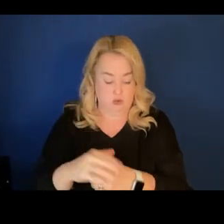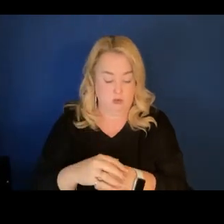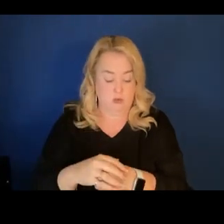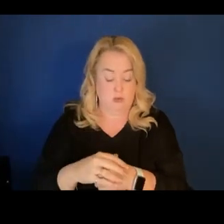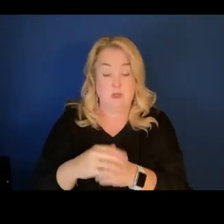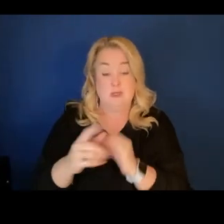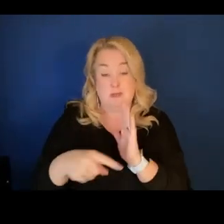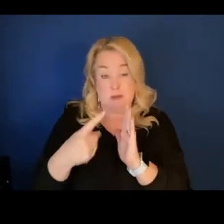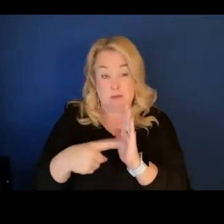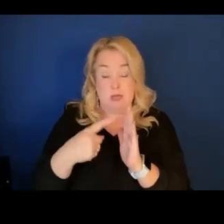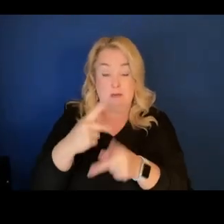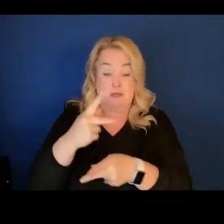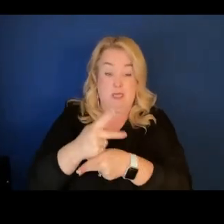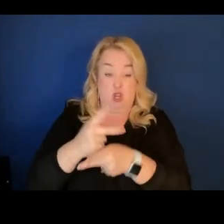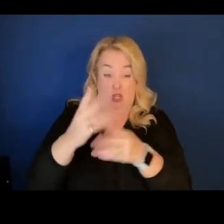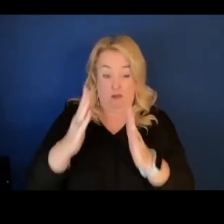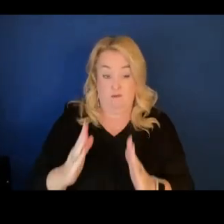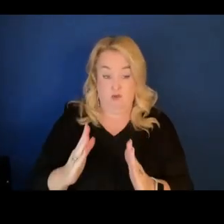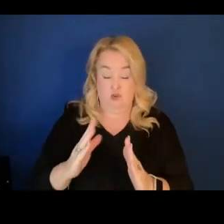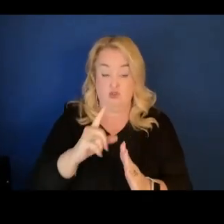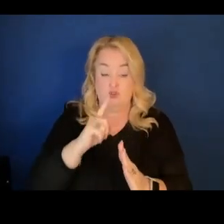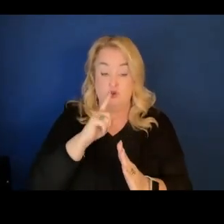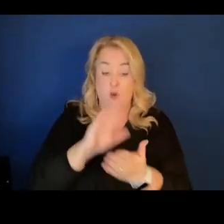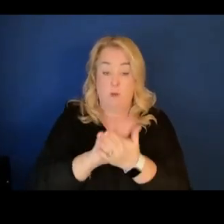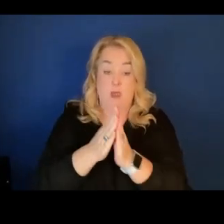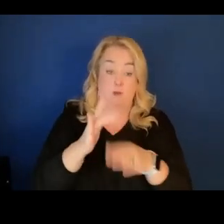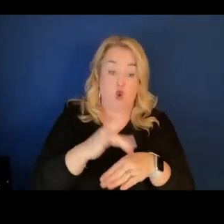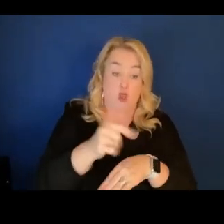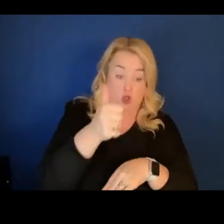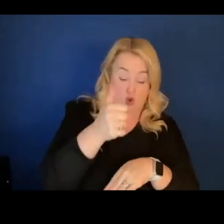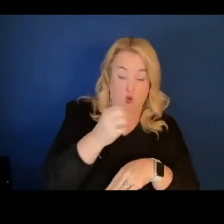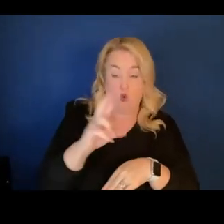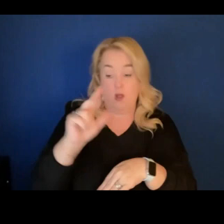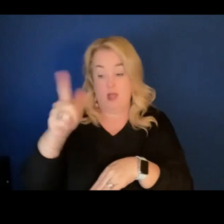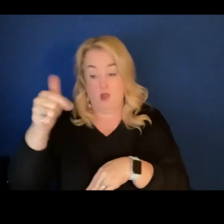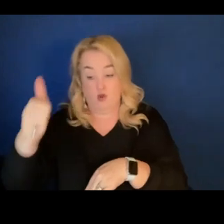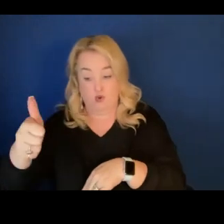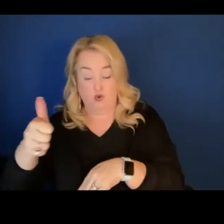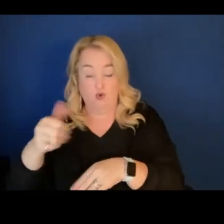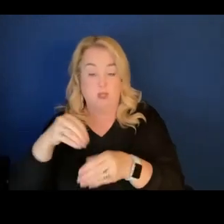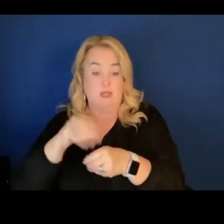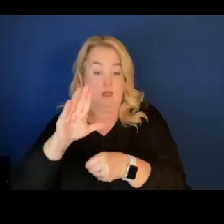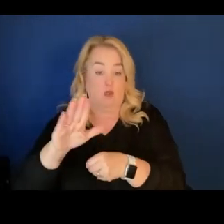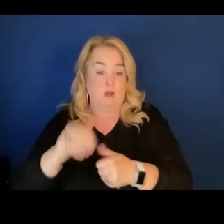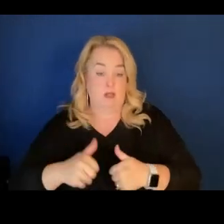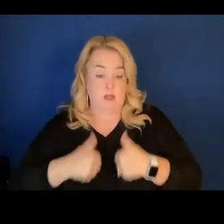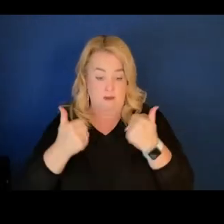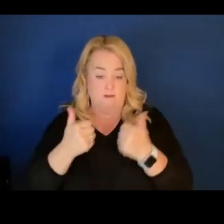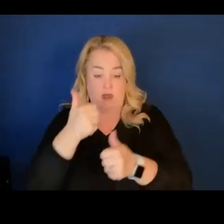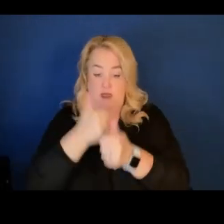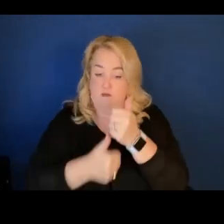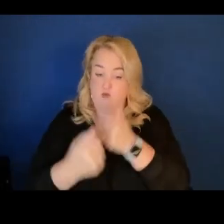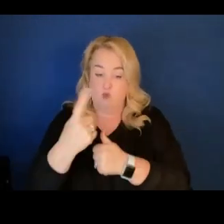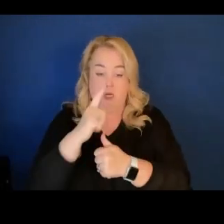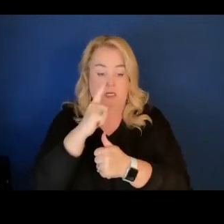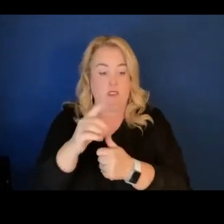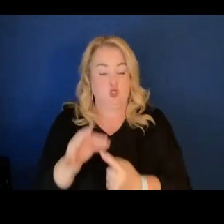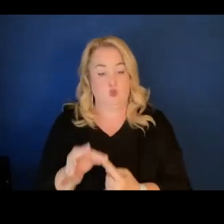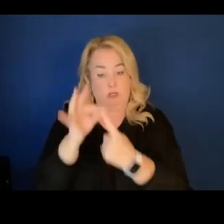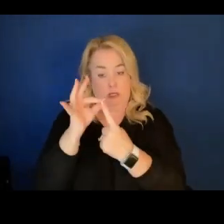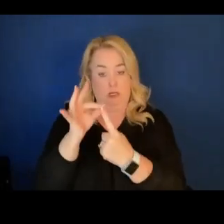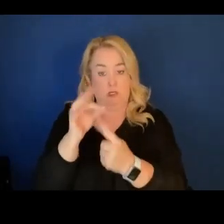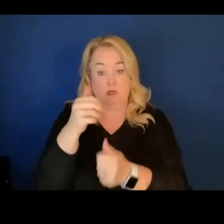caregivers early in their life and some later. Every caregiver, of course, is unique, but each